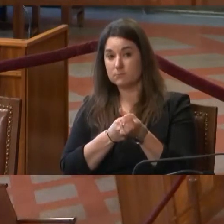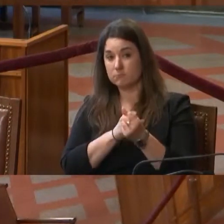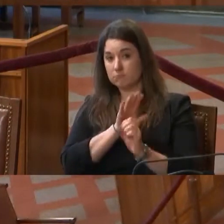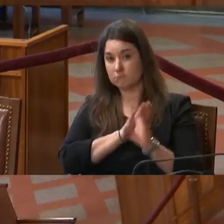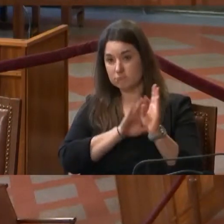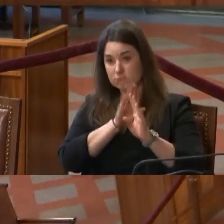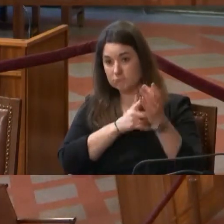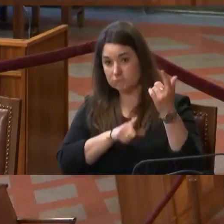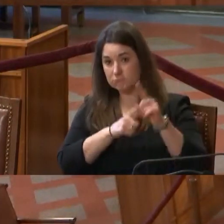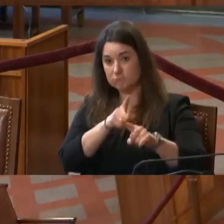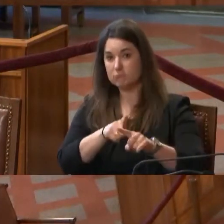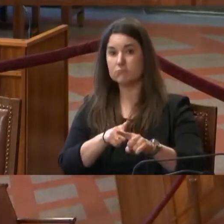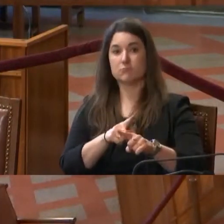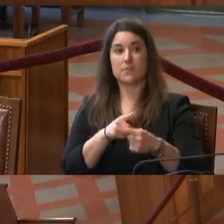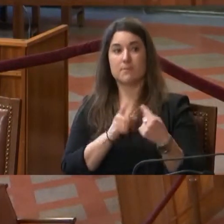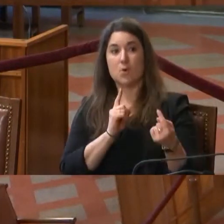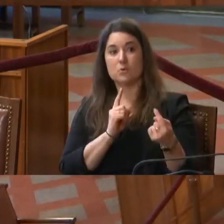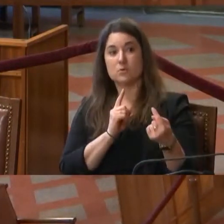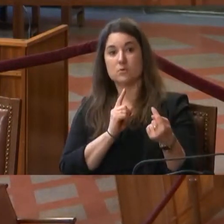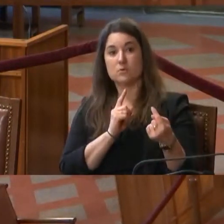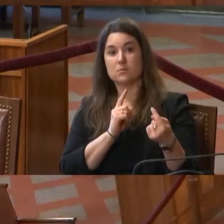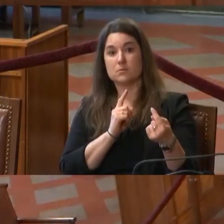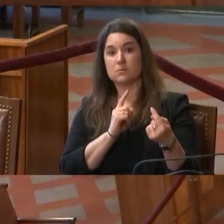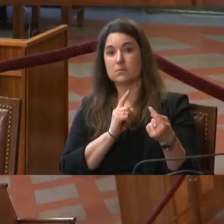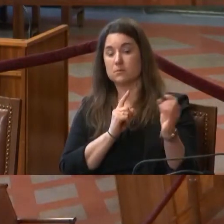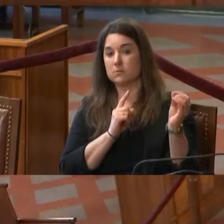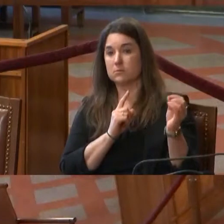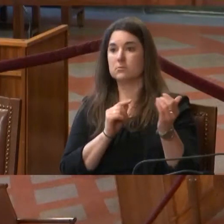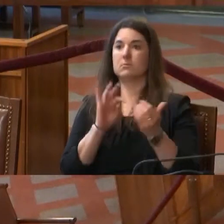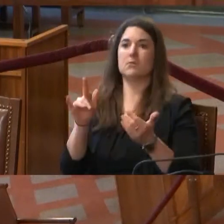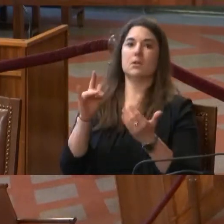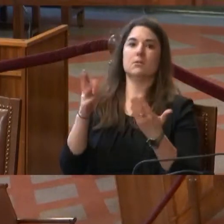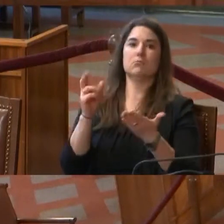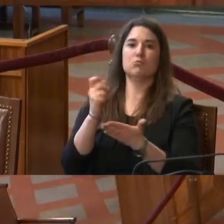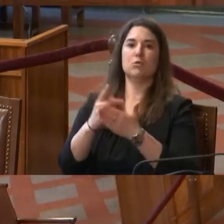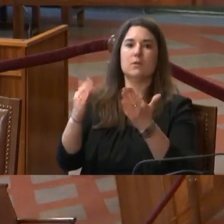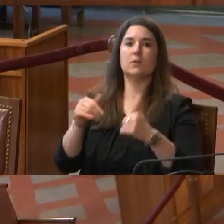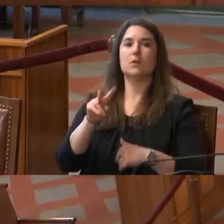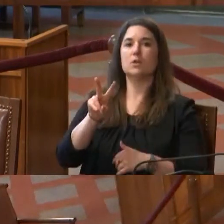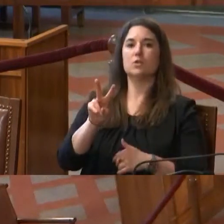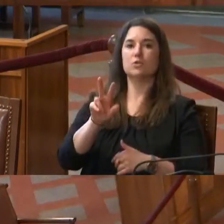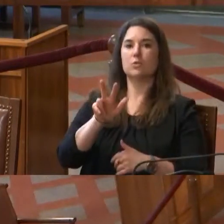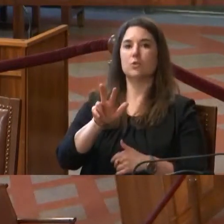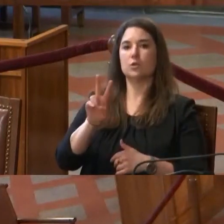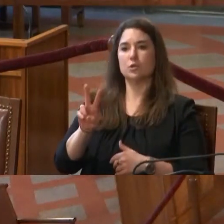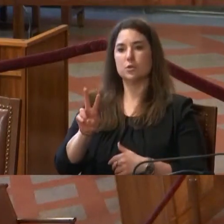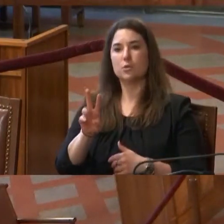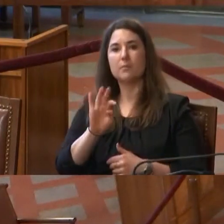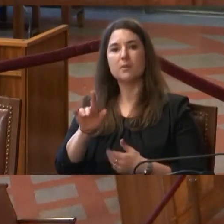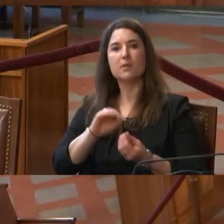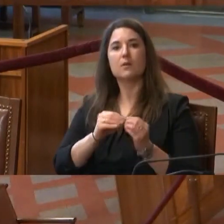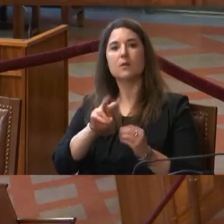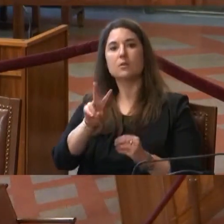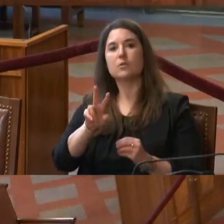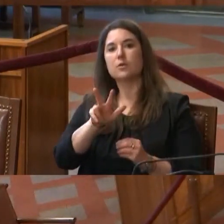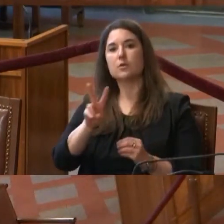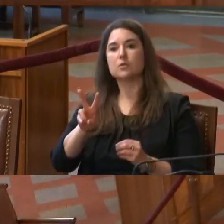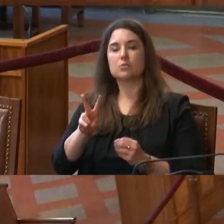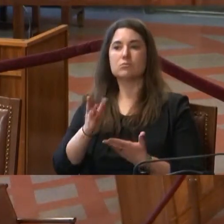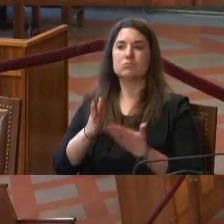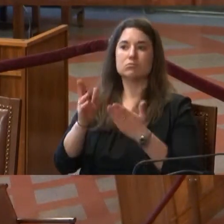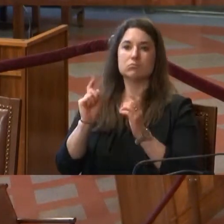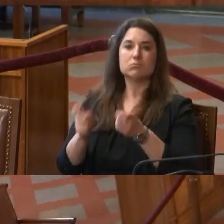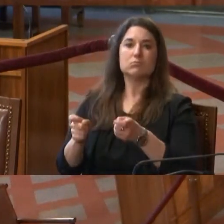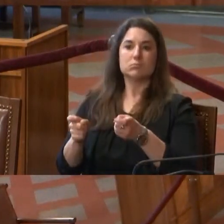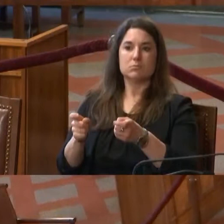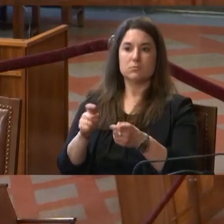Aye. Aye. Any opposed? Aye. Bill is approved. Bill 232. Bill 232, resolution